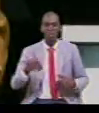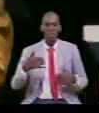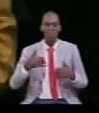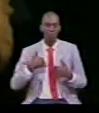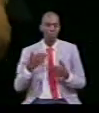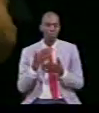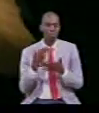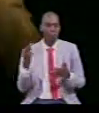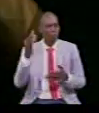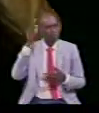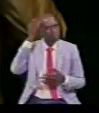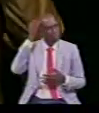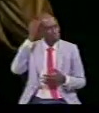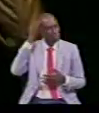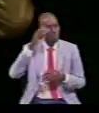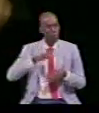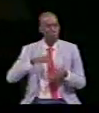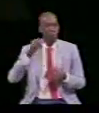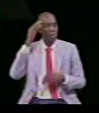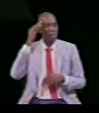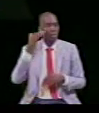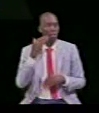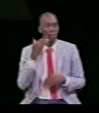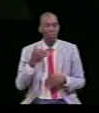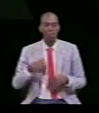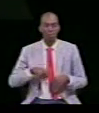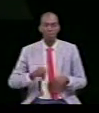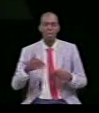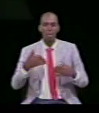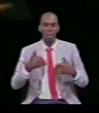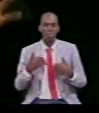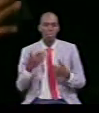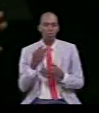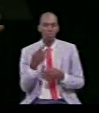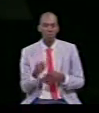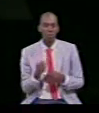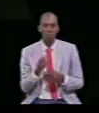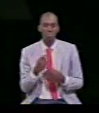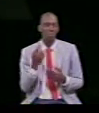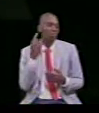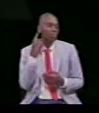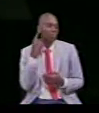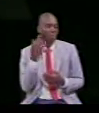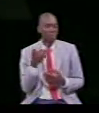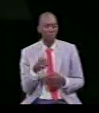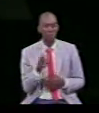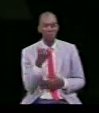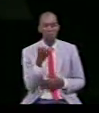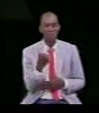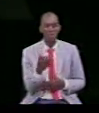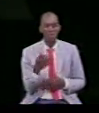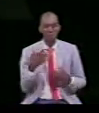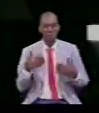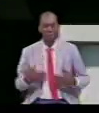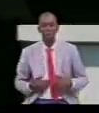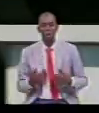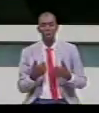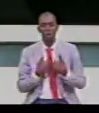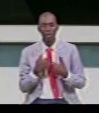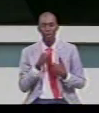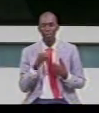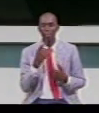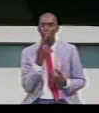on the head, the body having the sign of ears, the body having the mouth, the